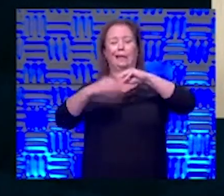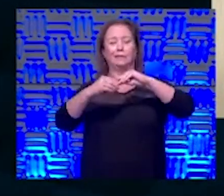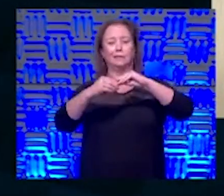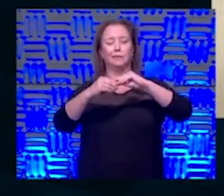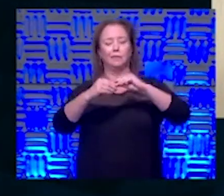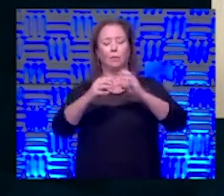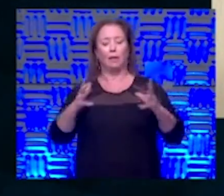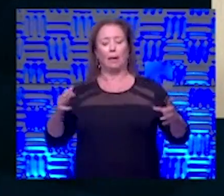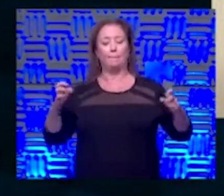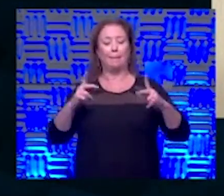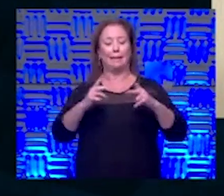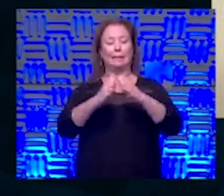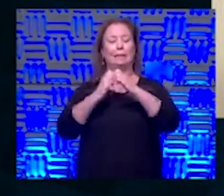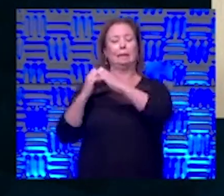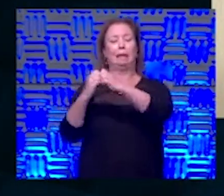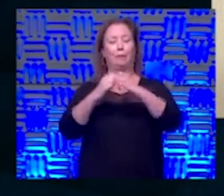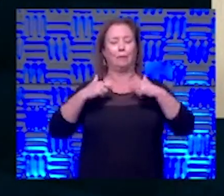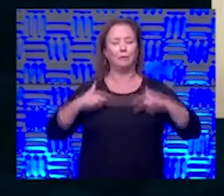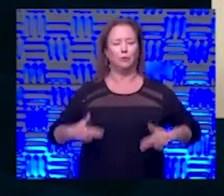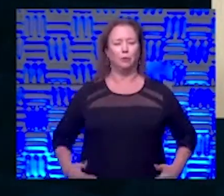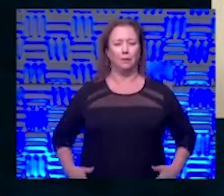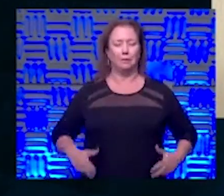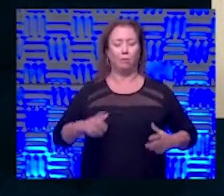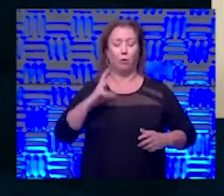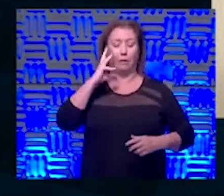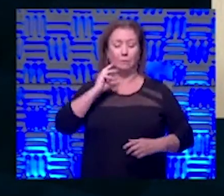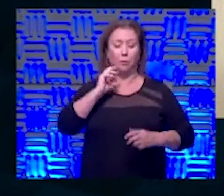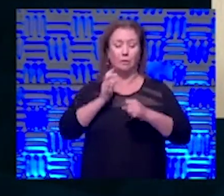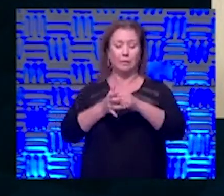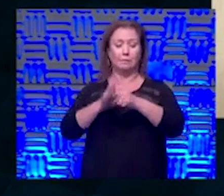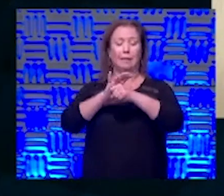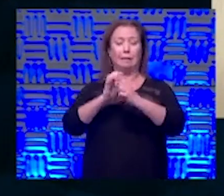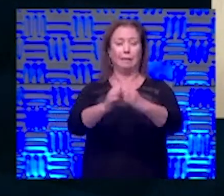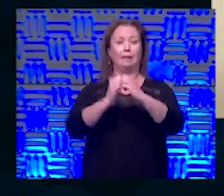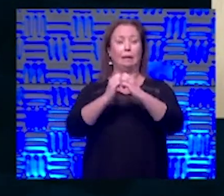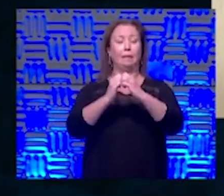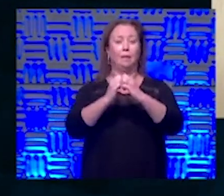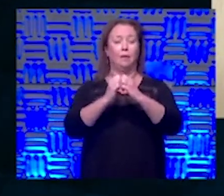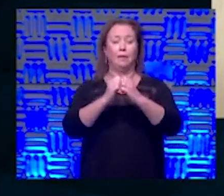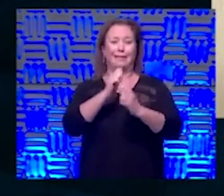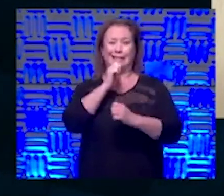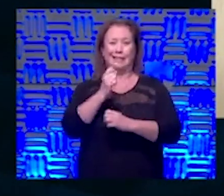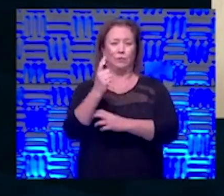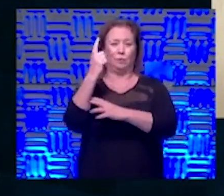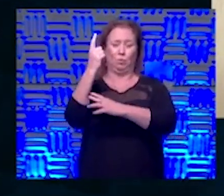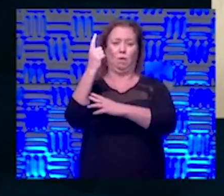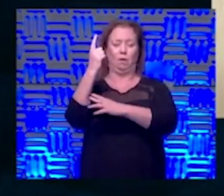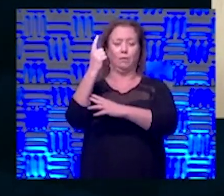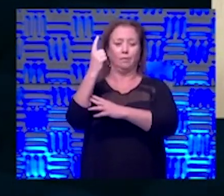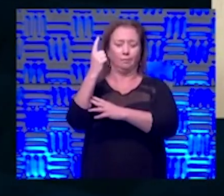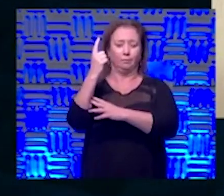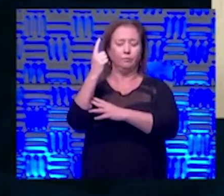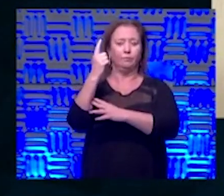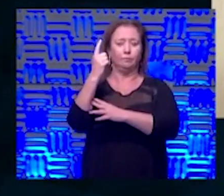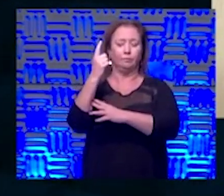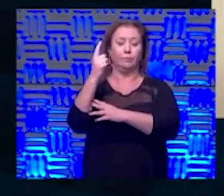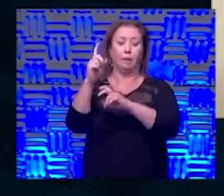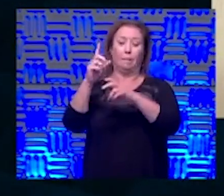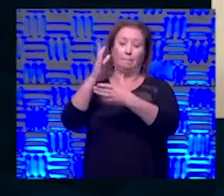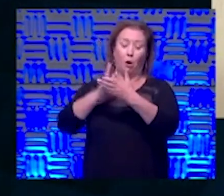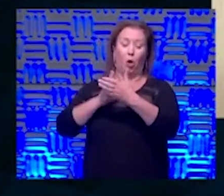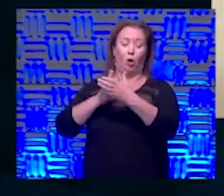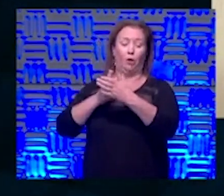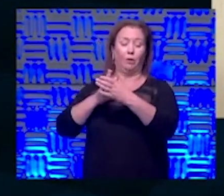back together as humans, that we're all in this pandemic together. This is not just one sort of the population that's impacted by this. This is impacting